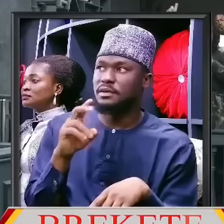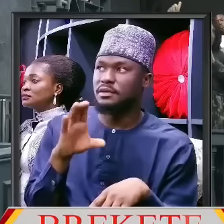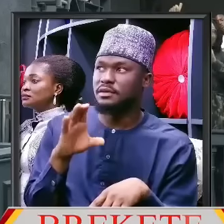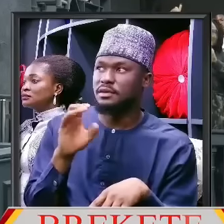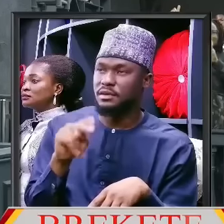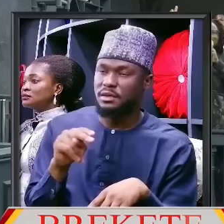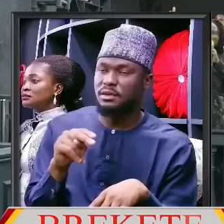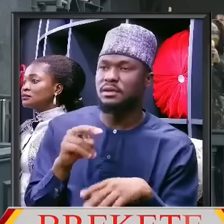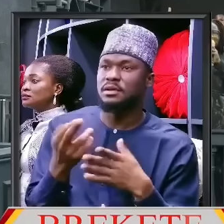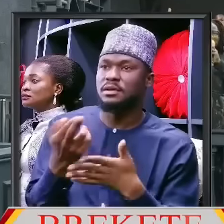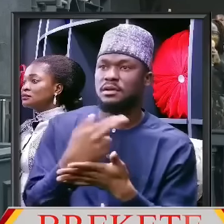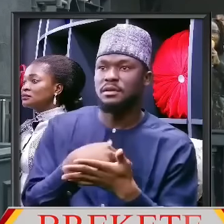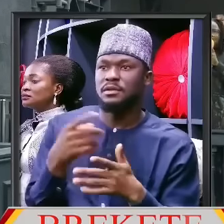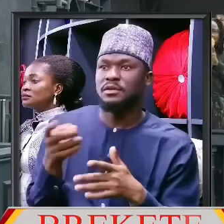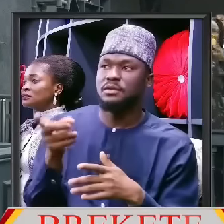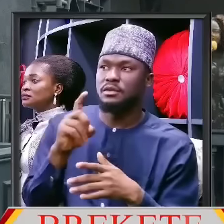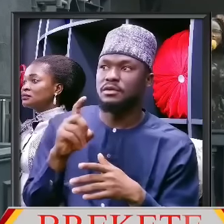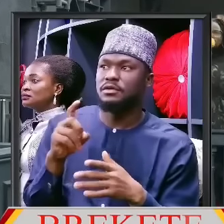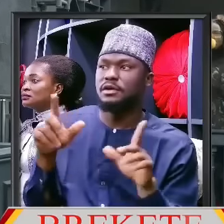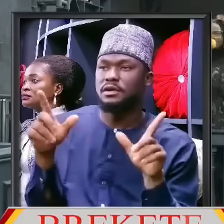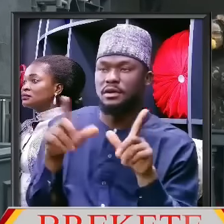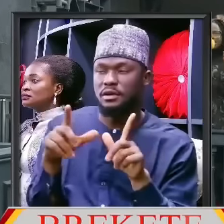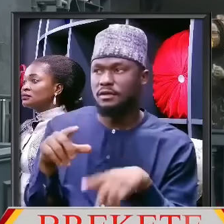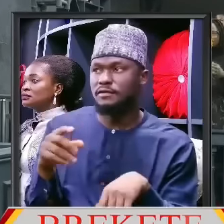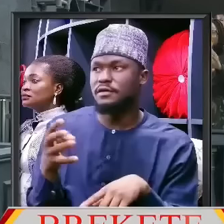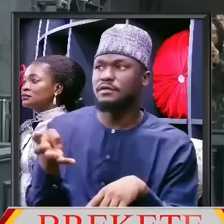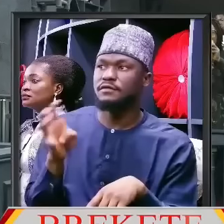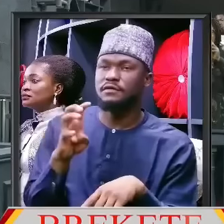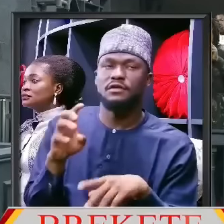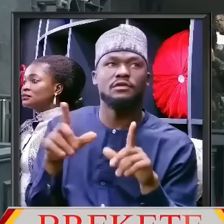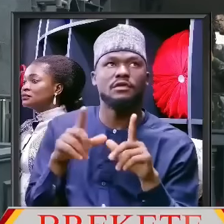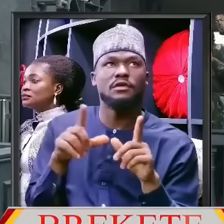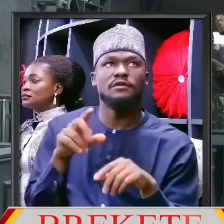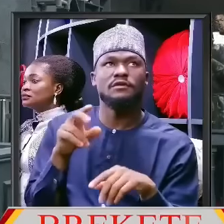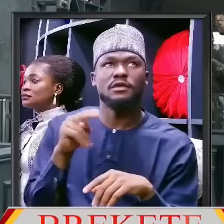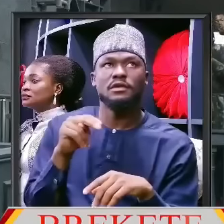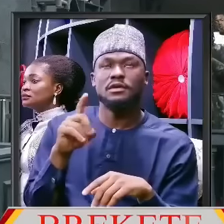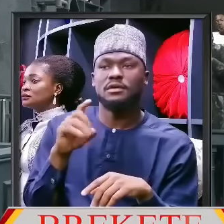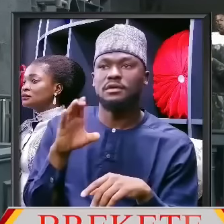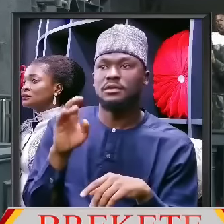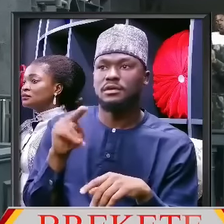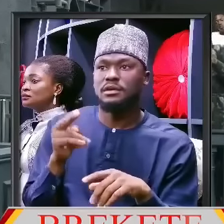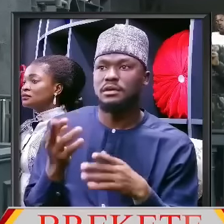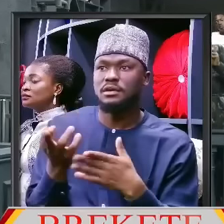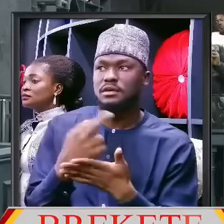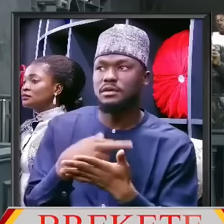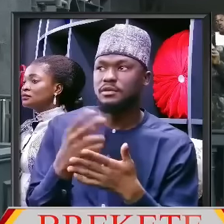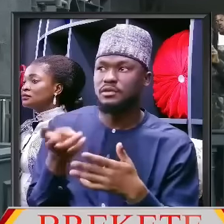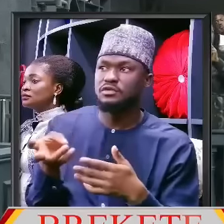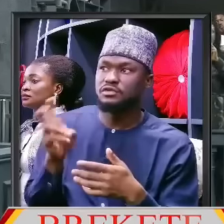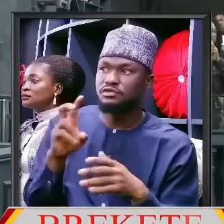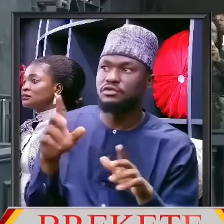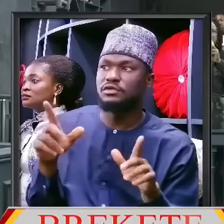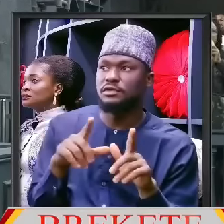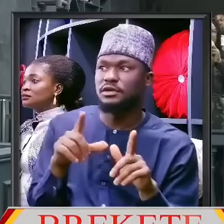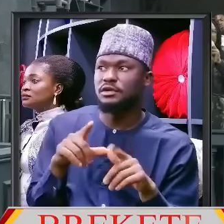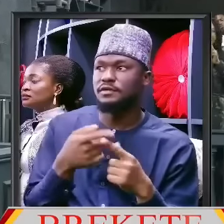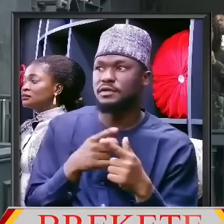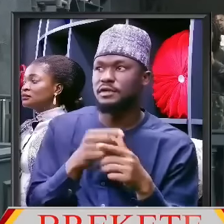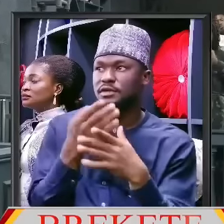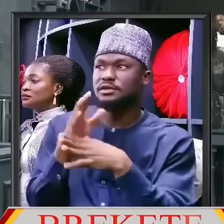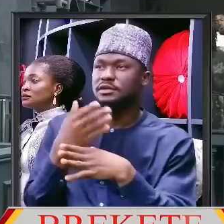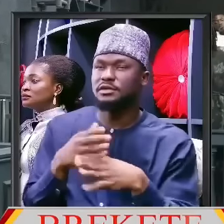reviewed 100 level. 400 level, MDCN reviewed, 200 level. Can't share them